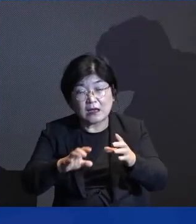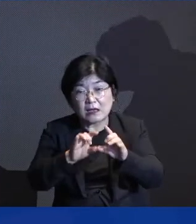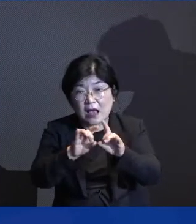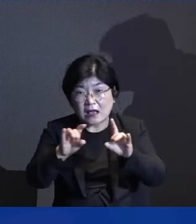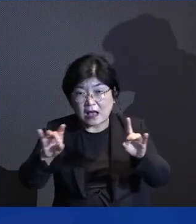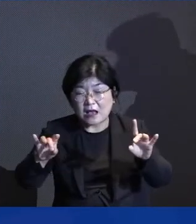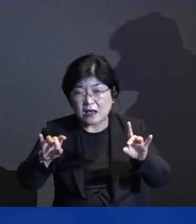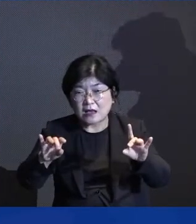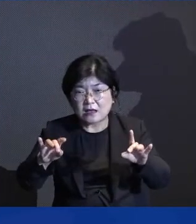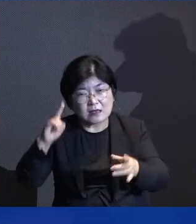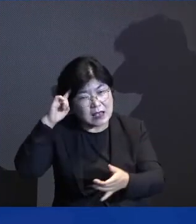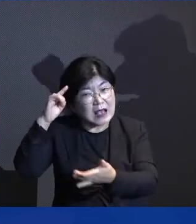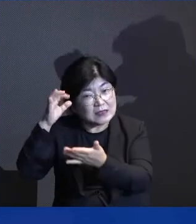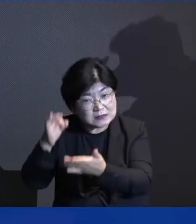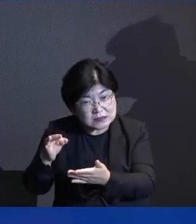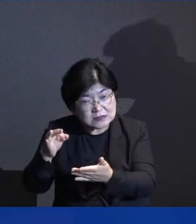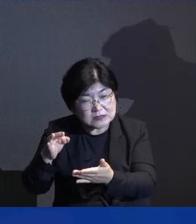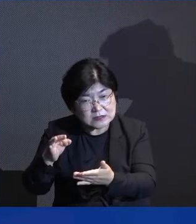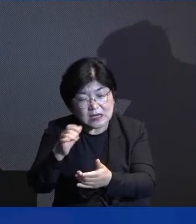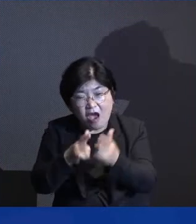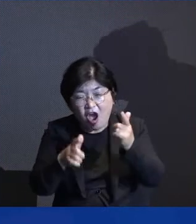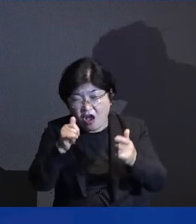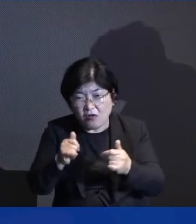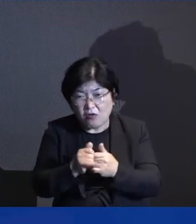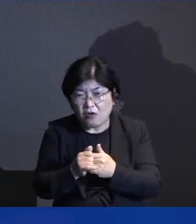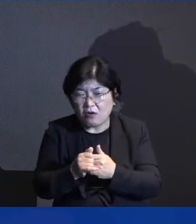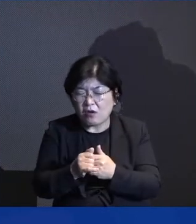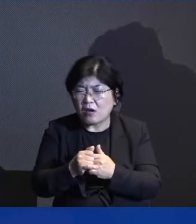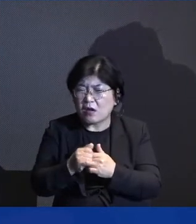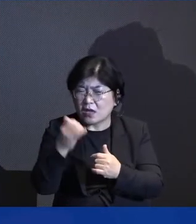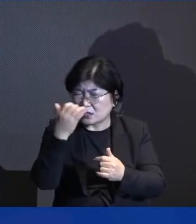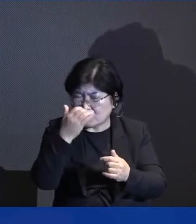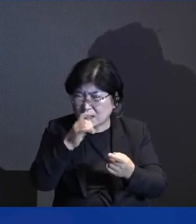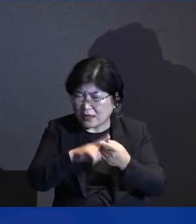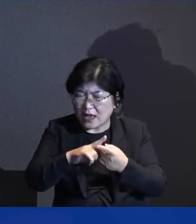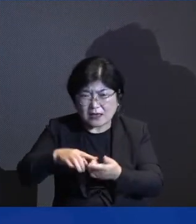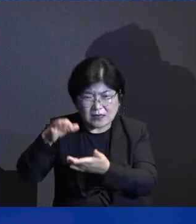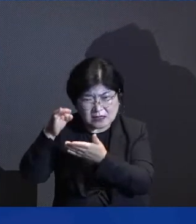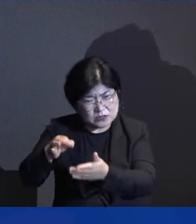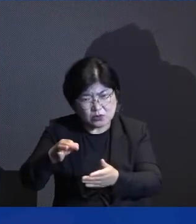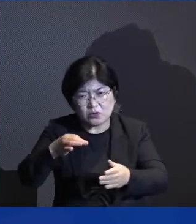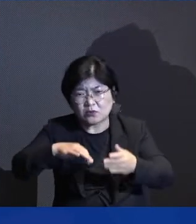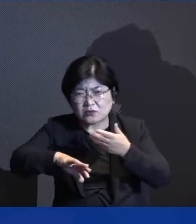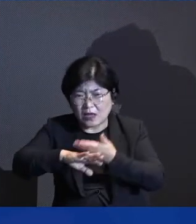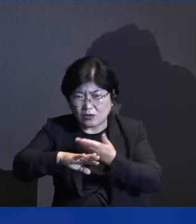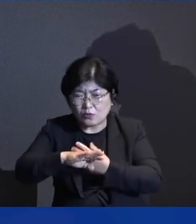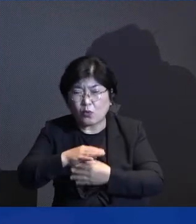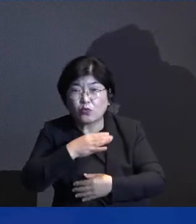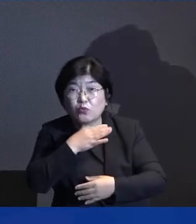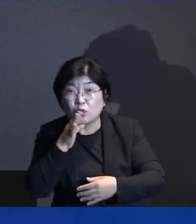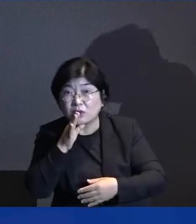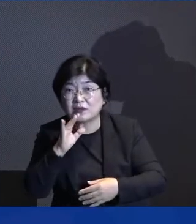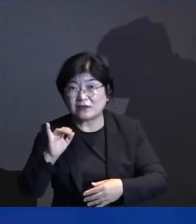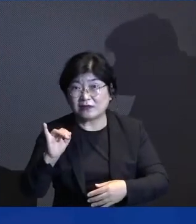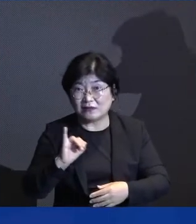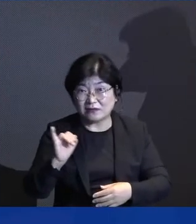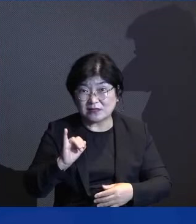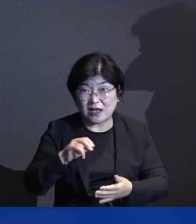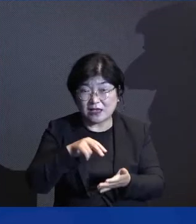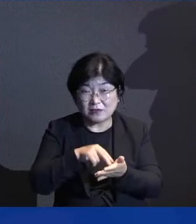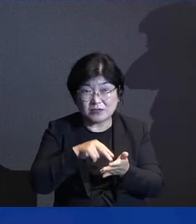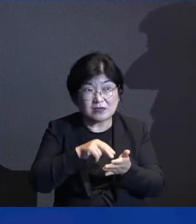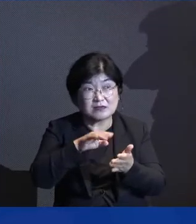So even female, when you are old as a woman, it's also different that you have a different